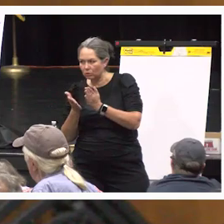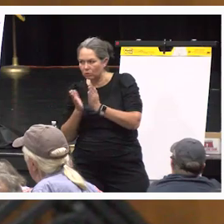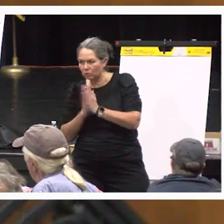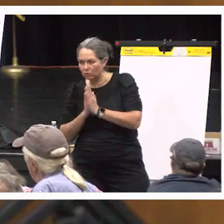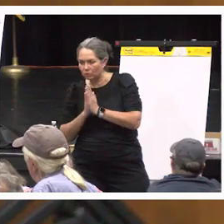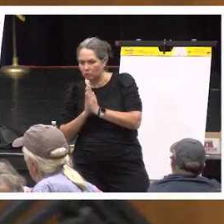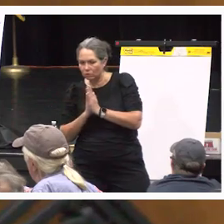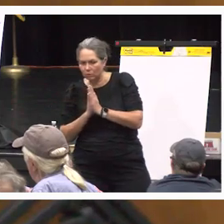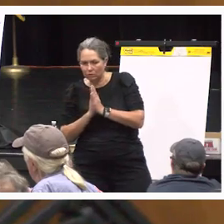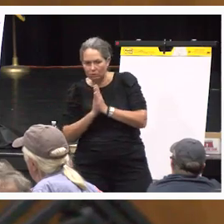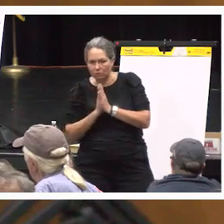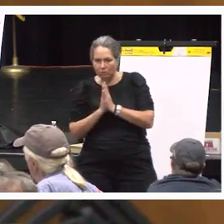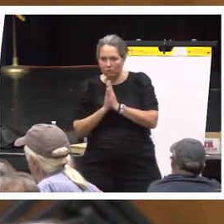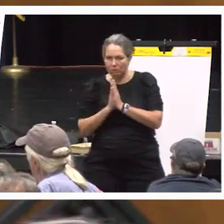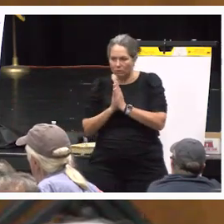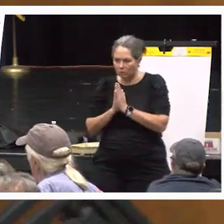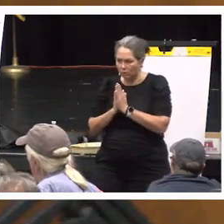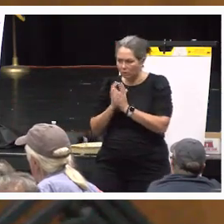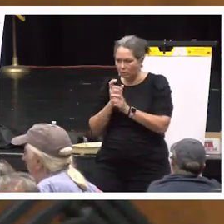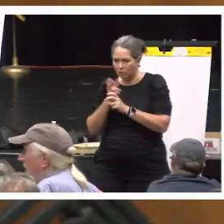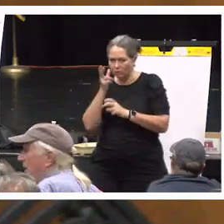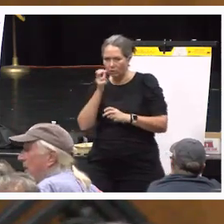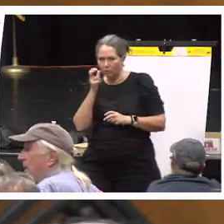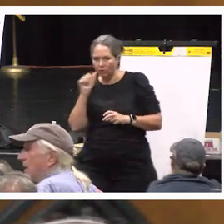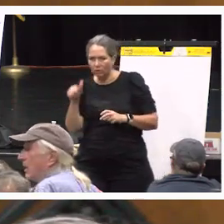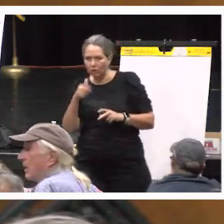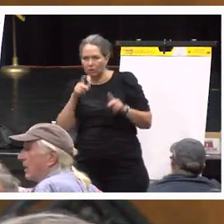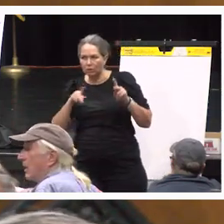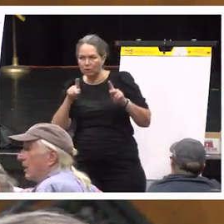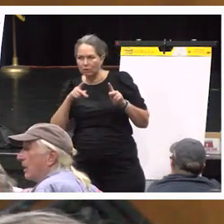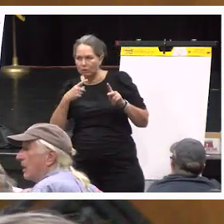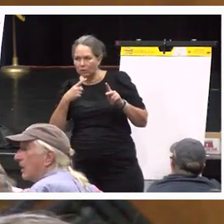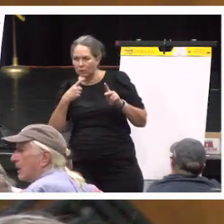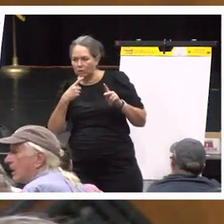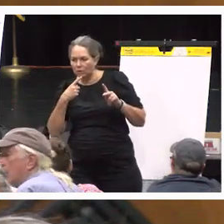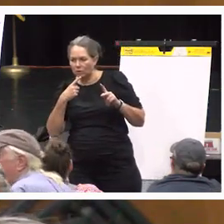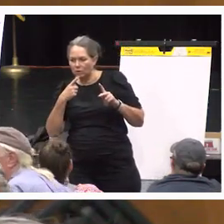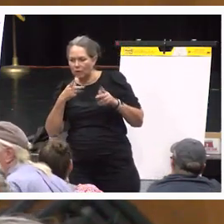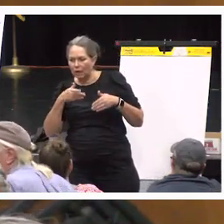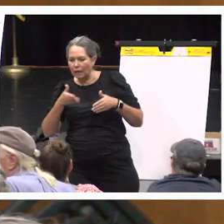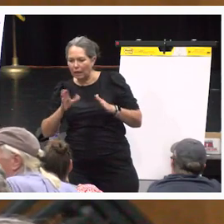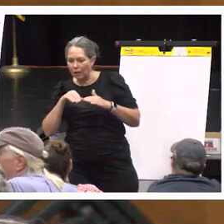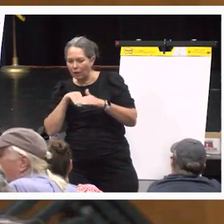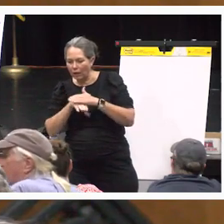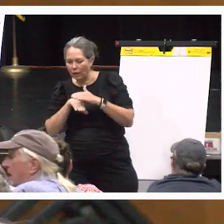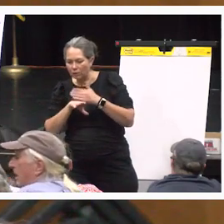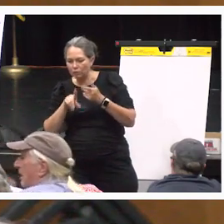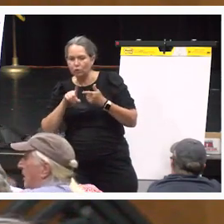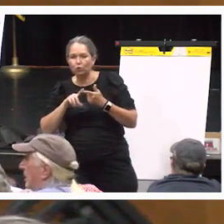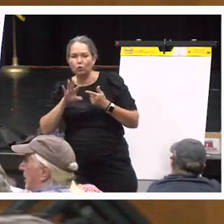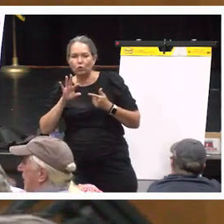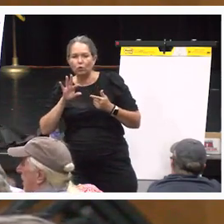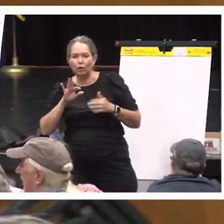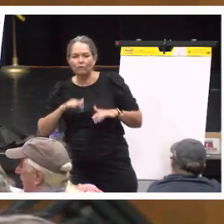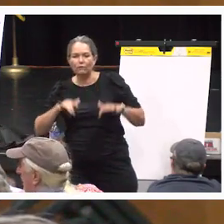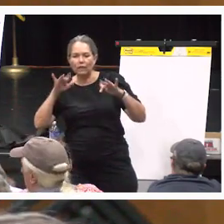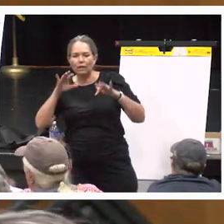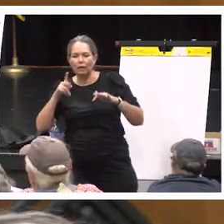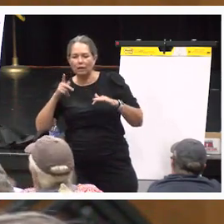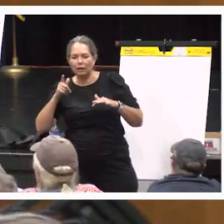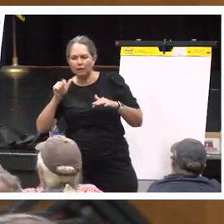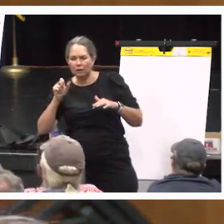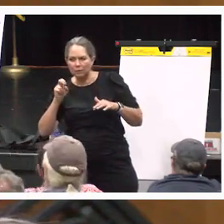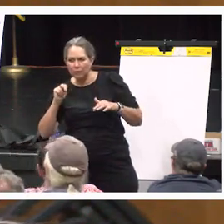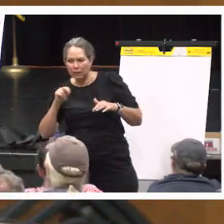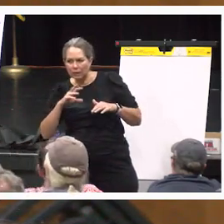car-free street in Montpelier. Another request to allow the river access its floodplain in safe areas, such